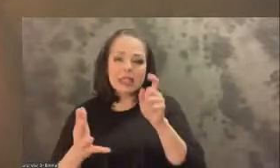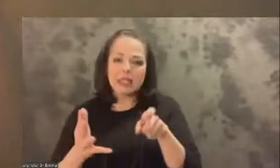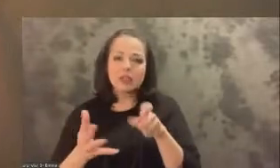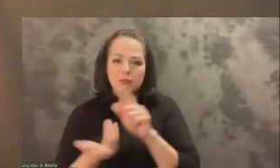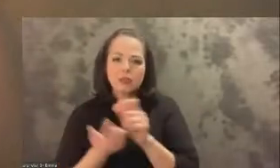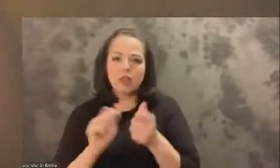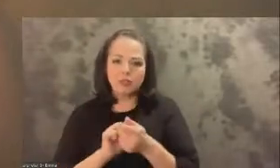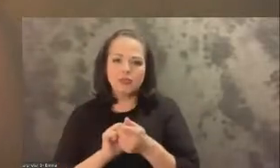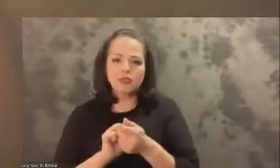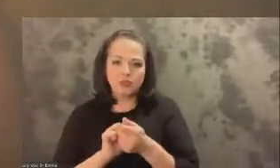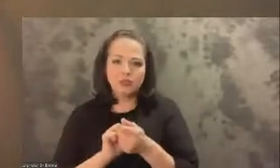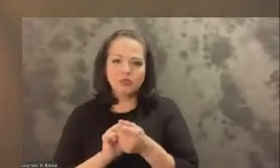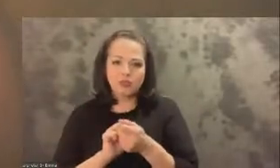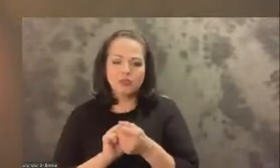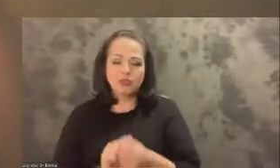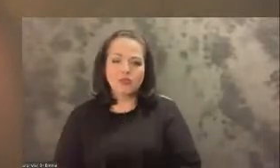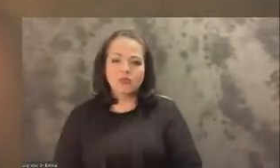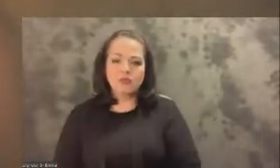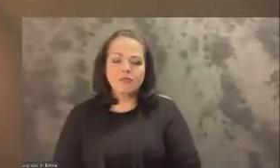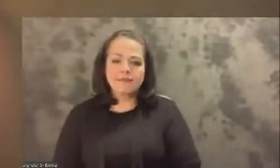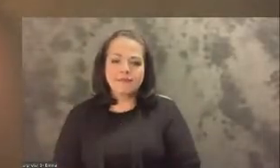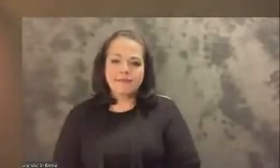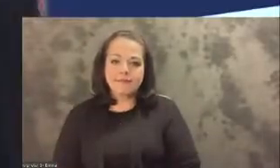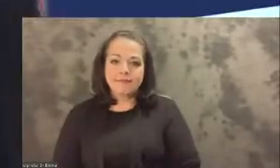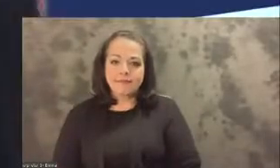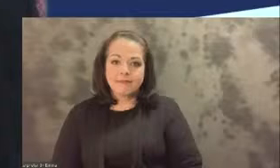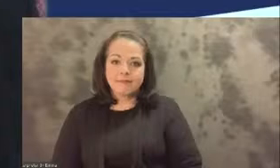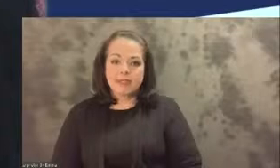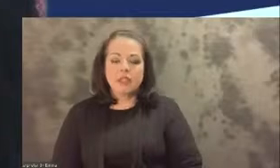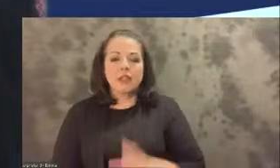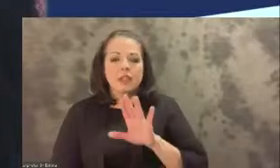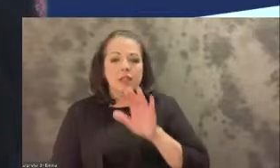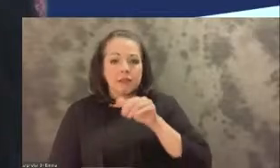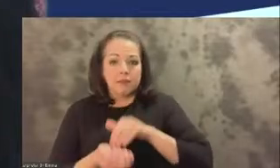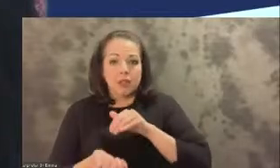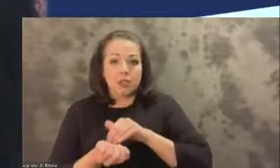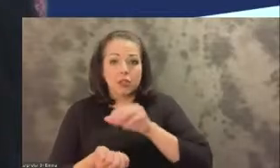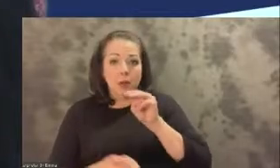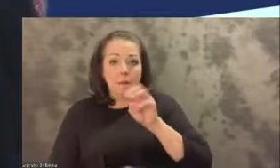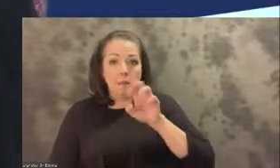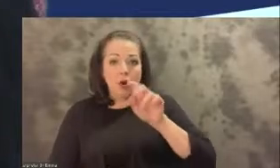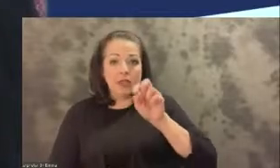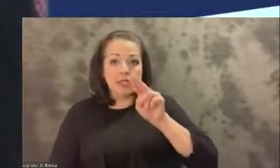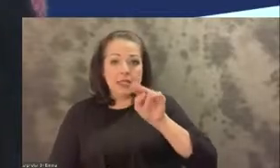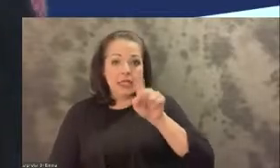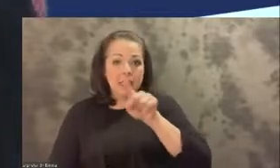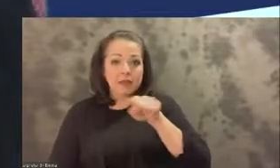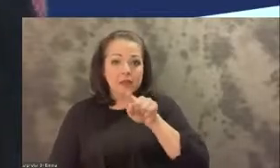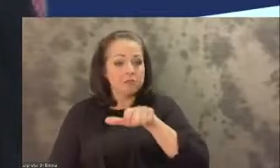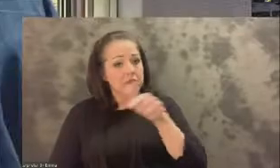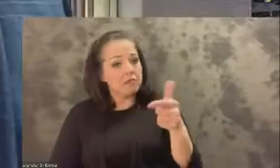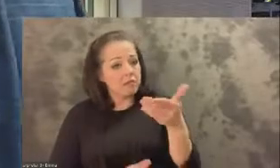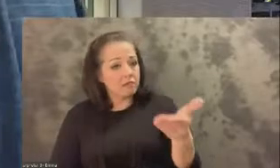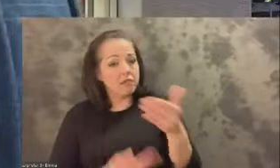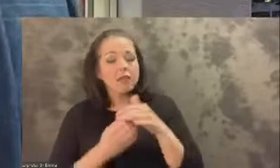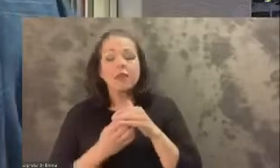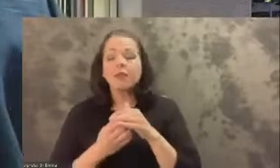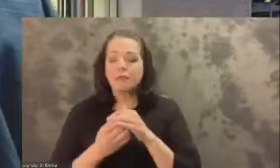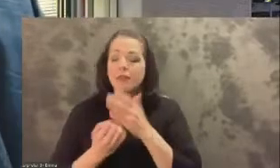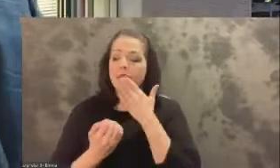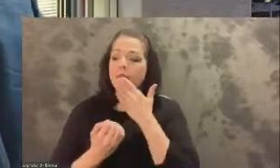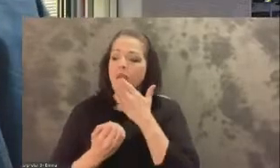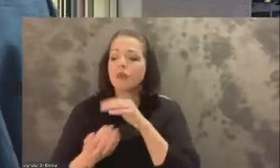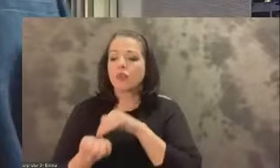changed. Thank you. Dr. Martinez, please. Thank you, Madam Chair. Thank you, Dr.